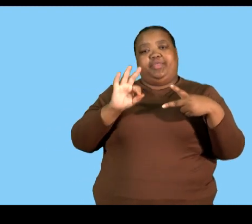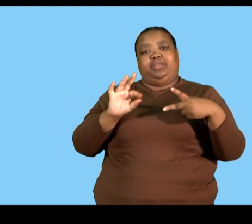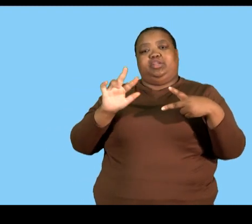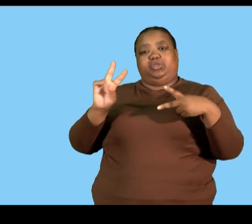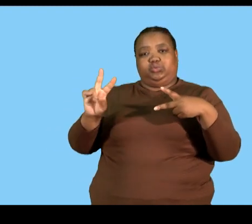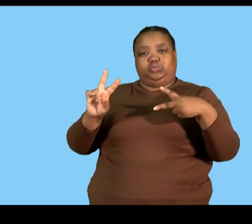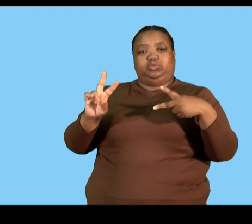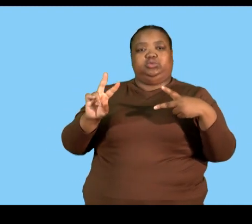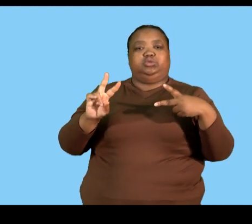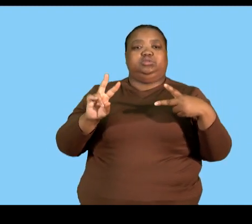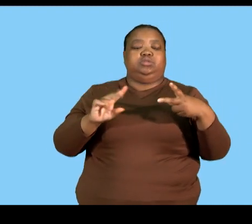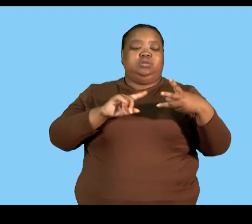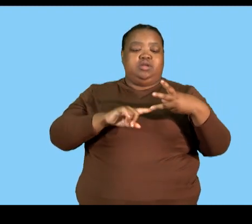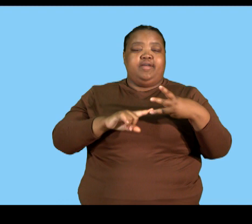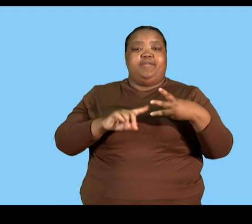got 32,